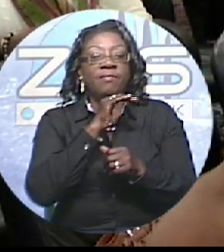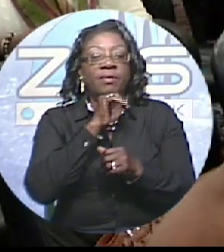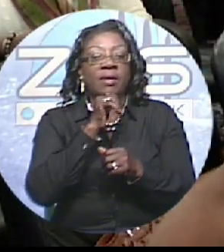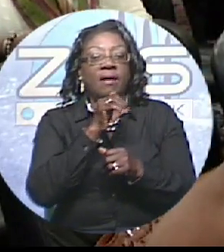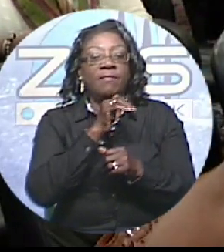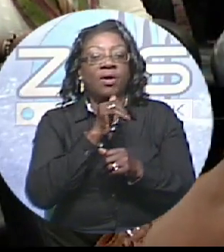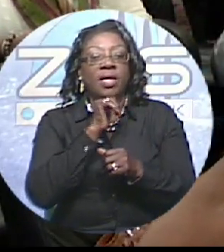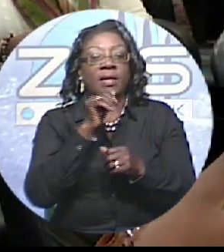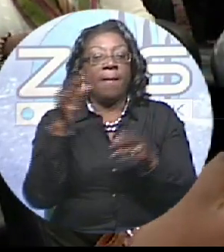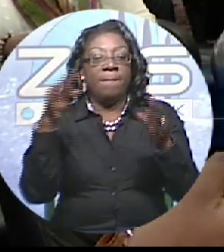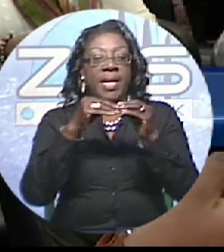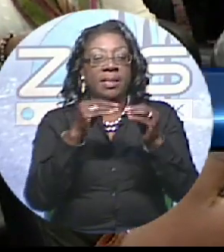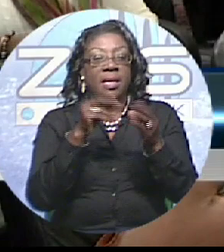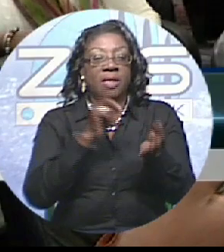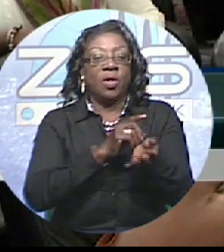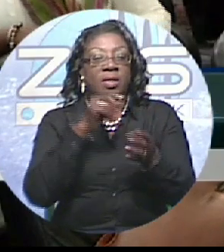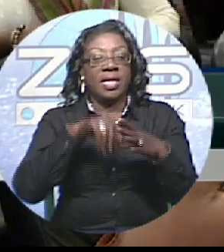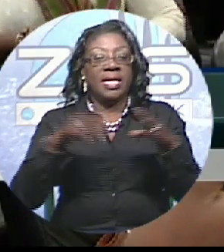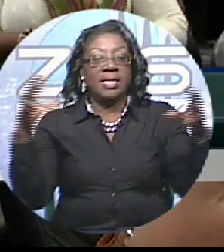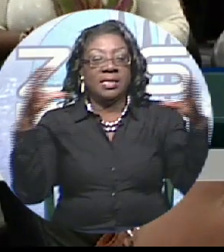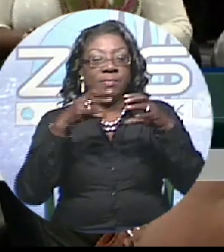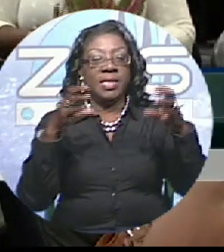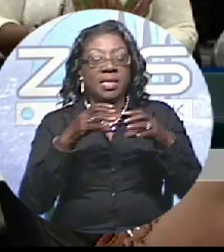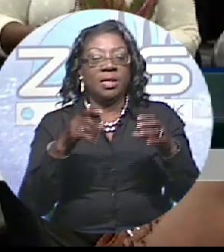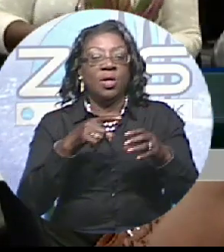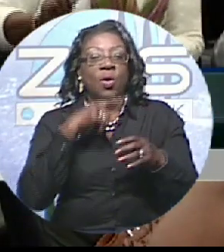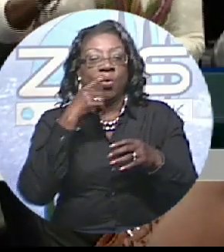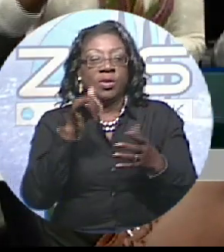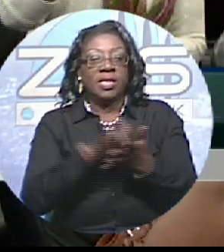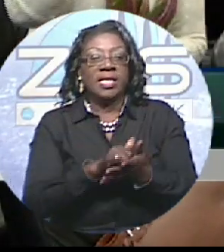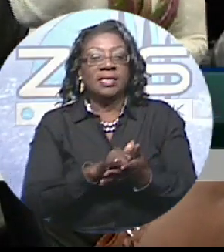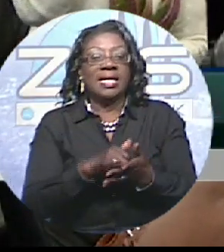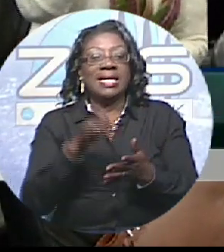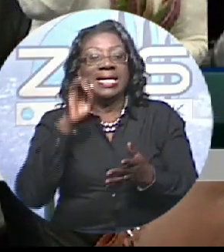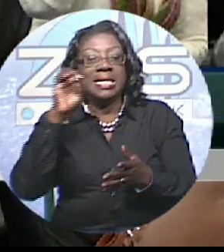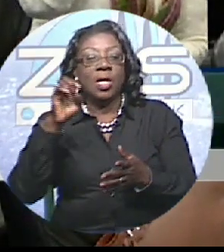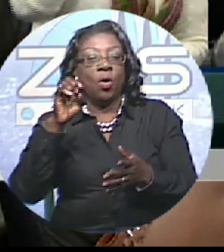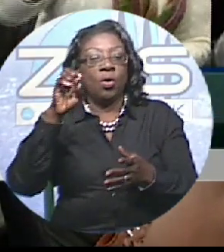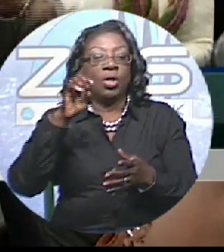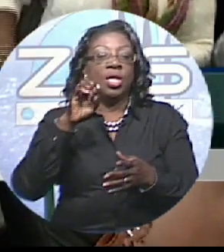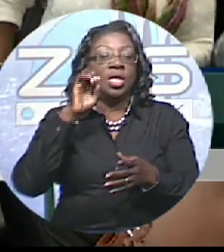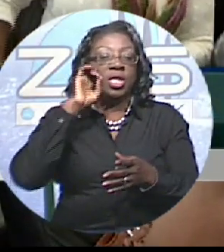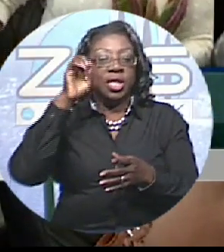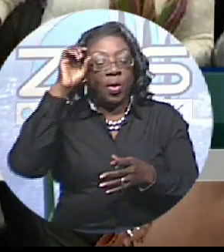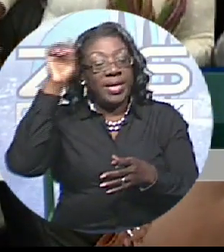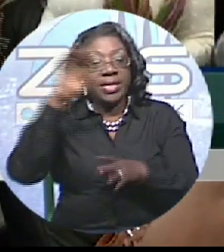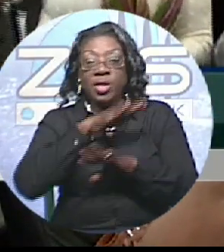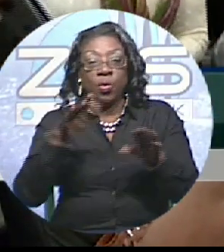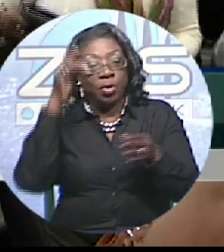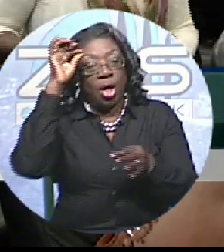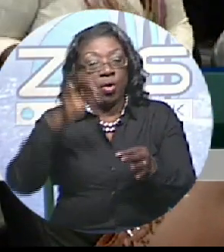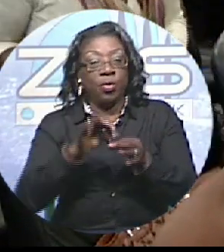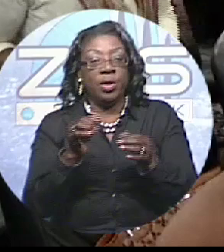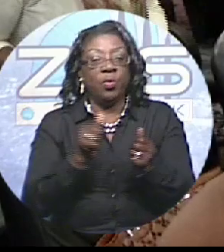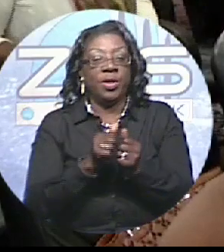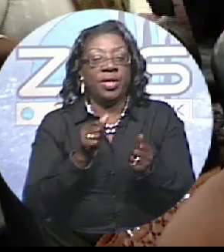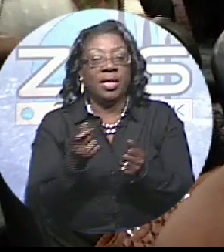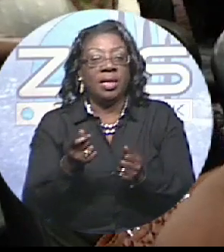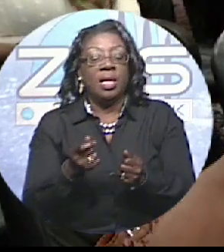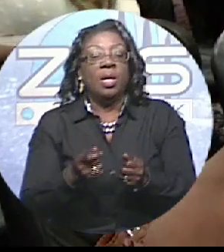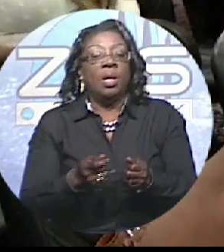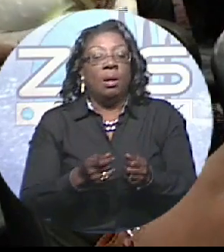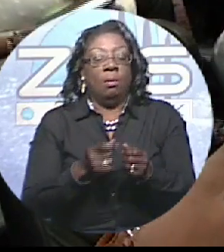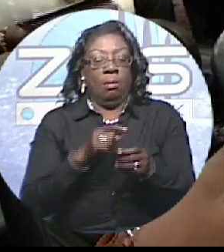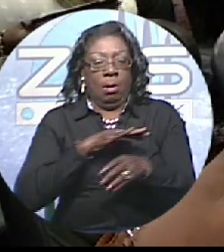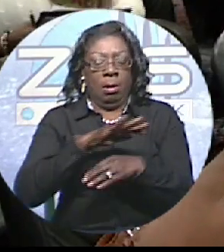this conference who said he or she does not agree with universal health care. So we have that common